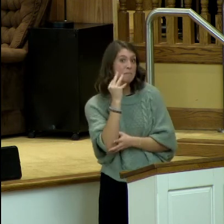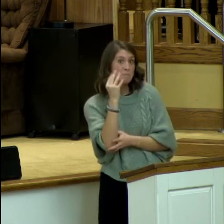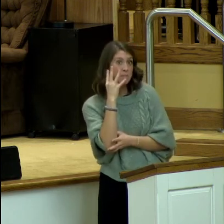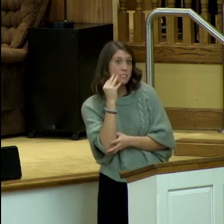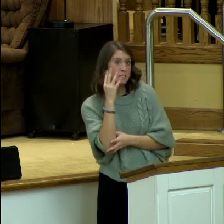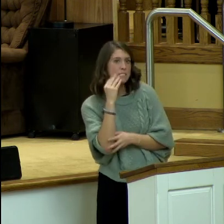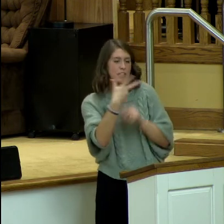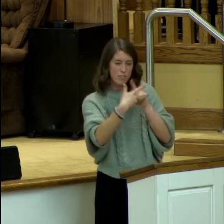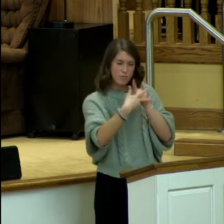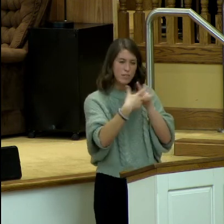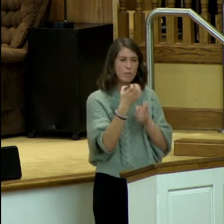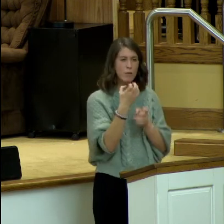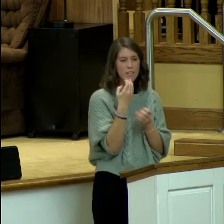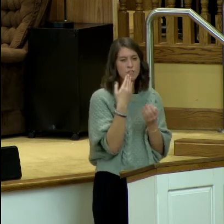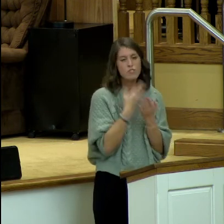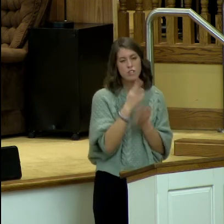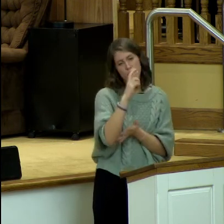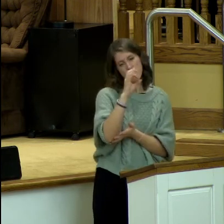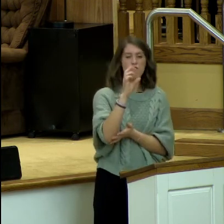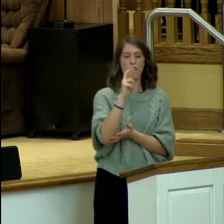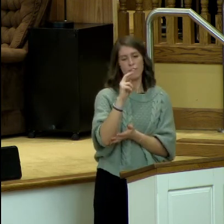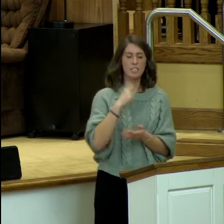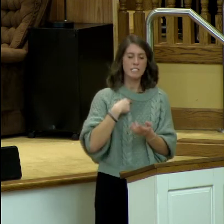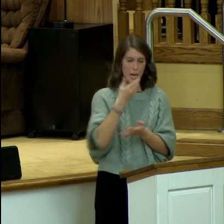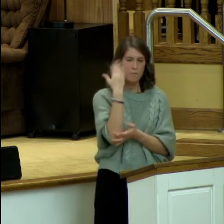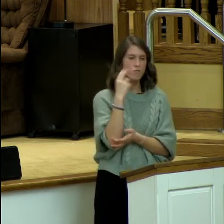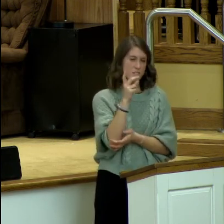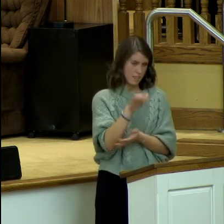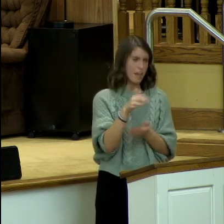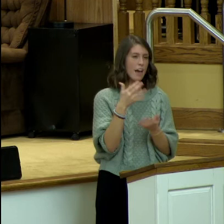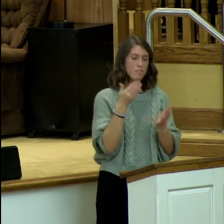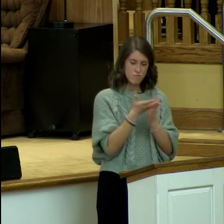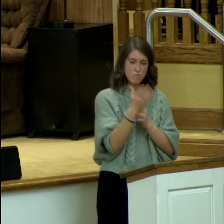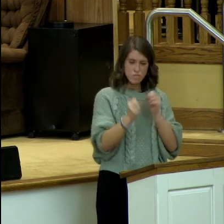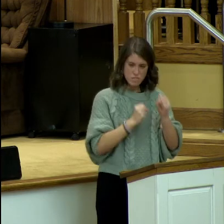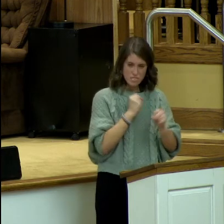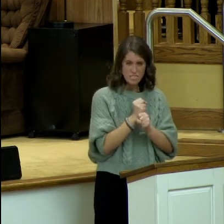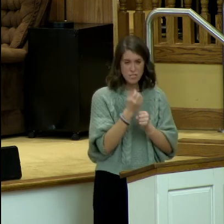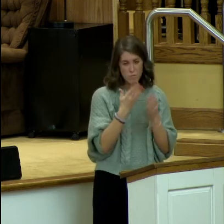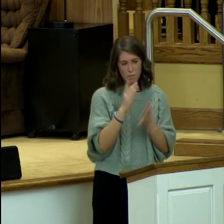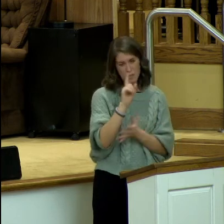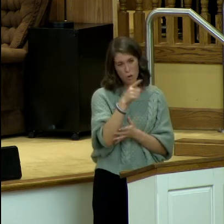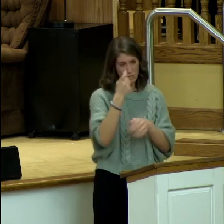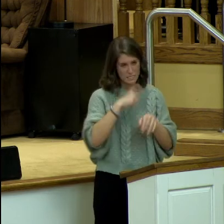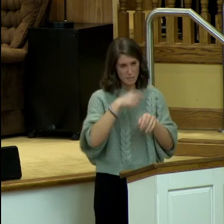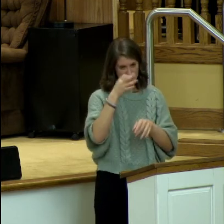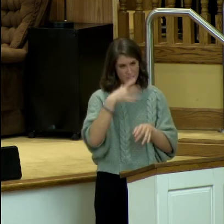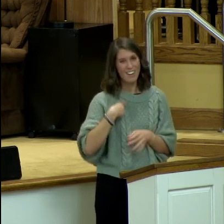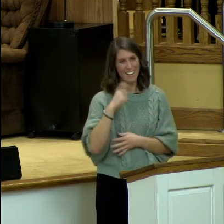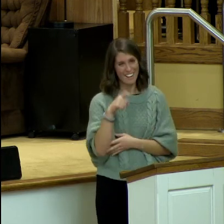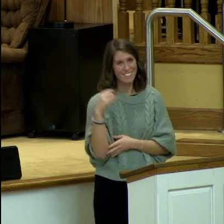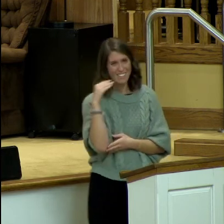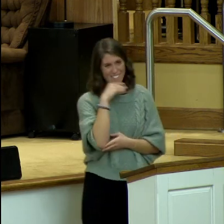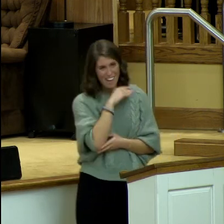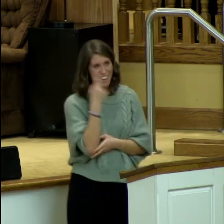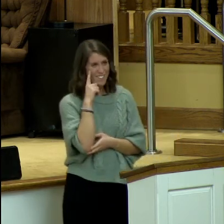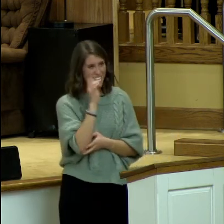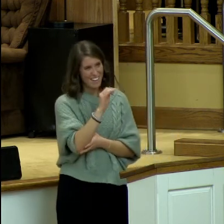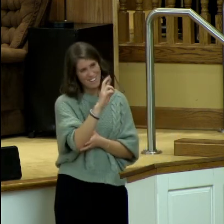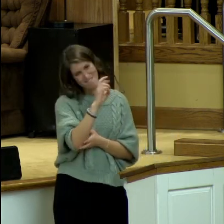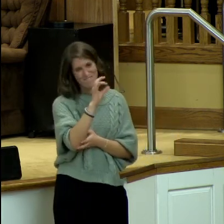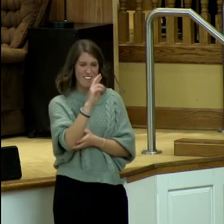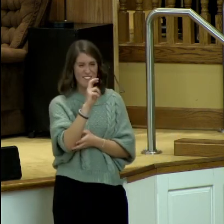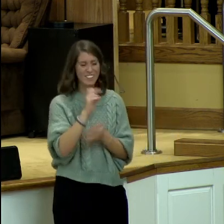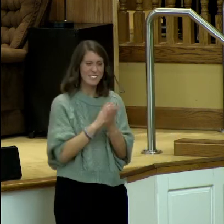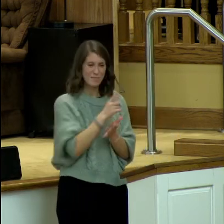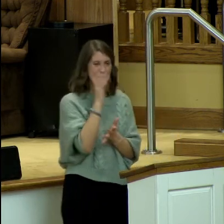And number three, they want some good references. I've actually made references for people through the years. It's about the only time as a pastor I have to lie. But anyway, sorry, some of you